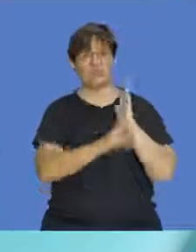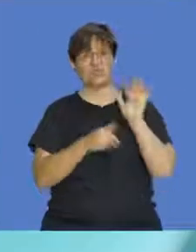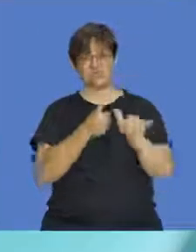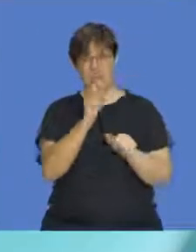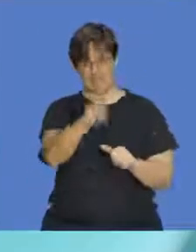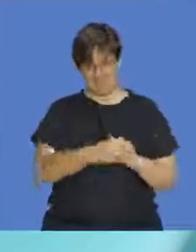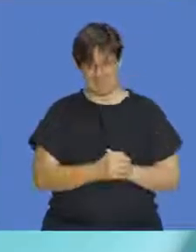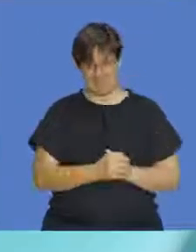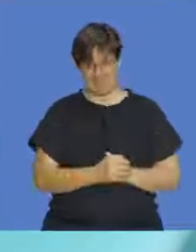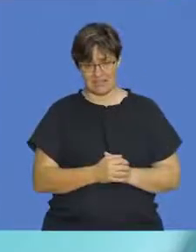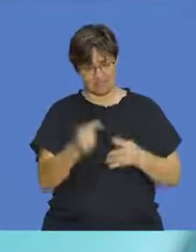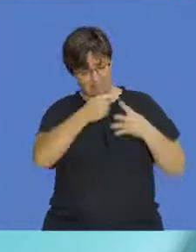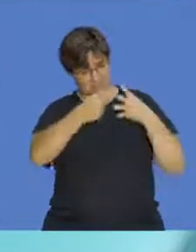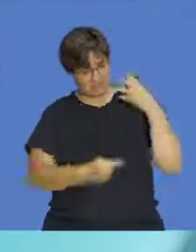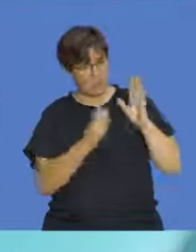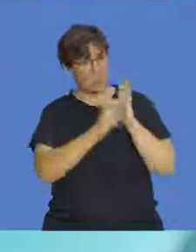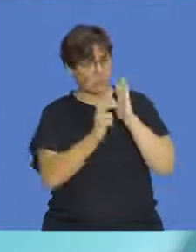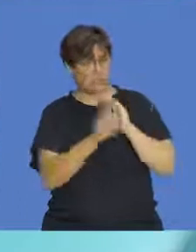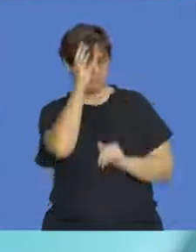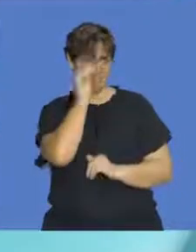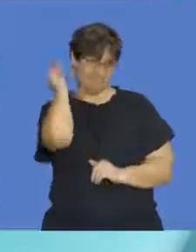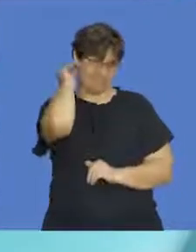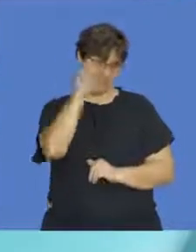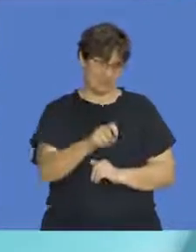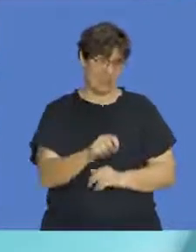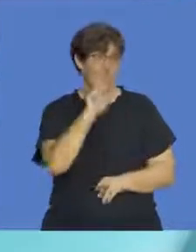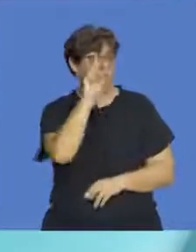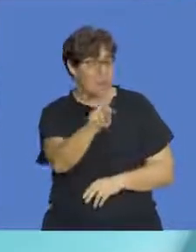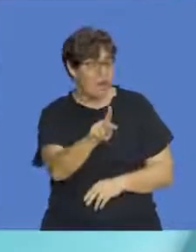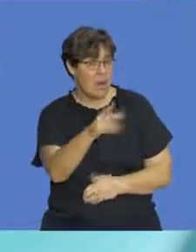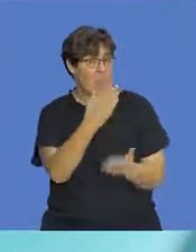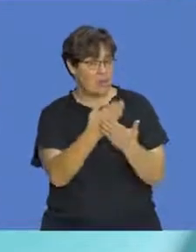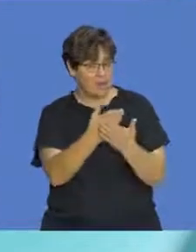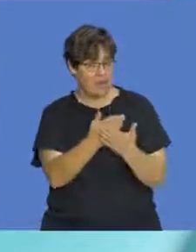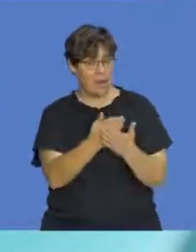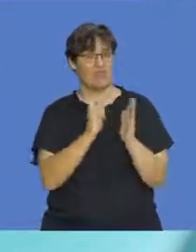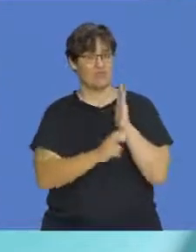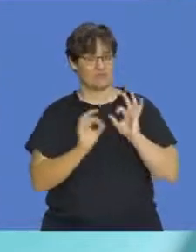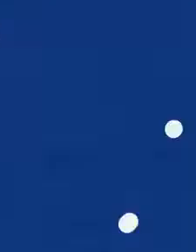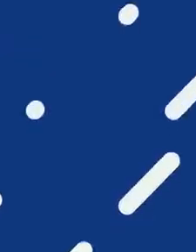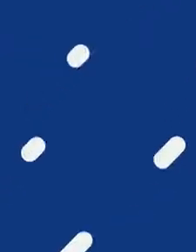hope you recognize all of these rules. And remember, probability rules for sure.